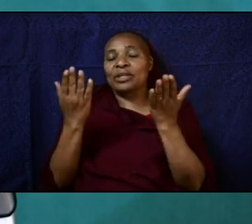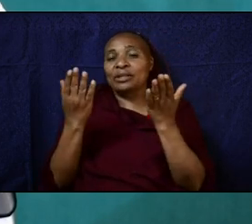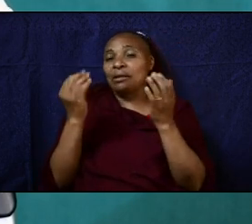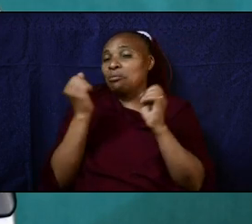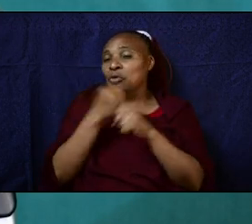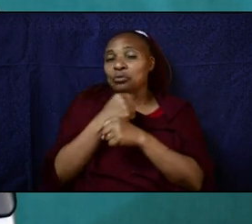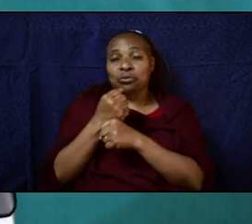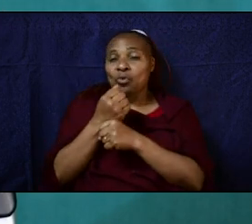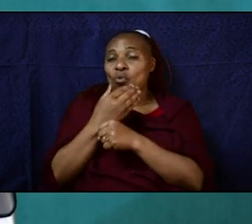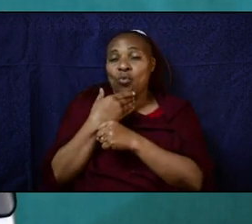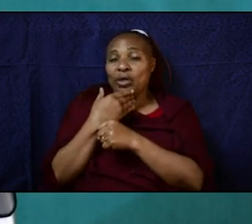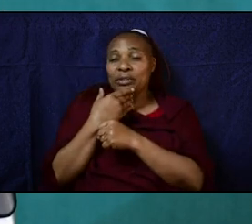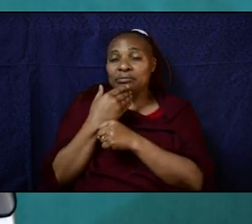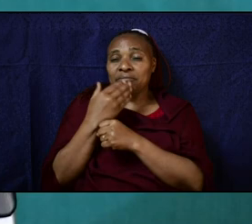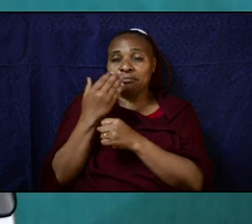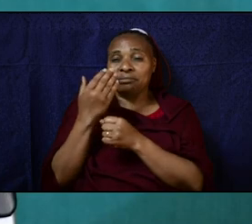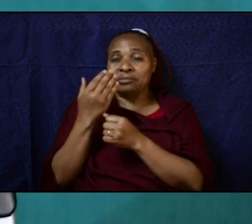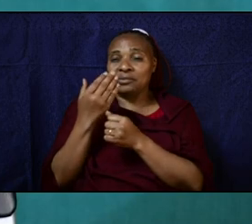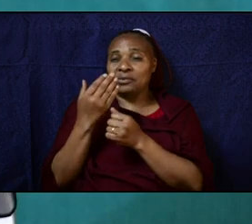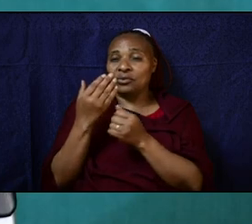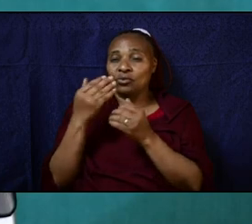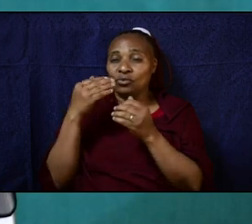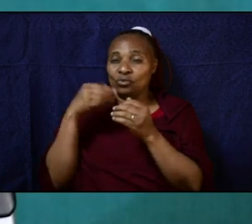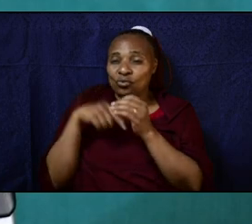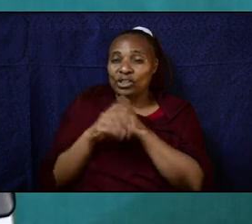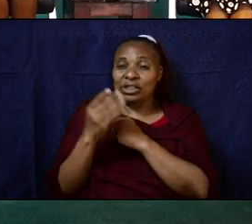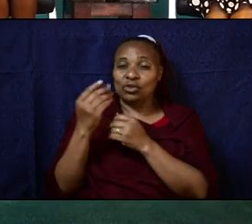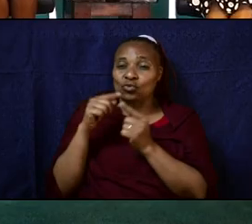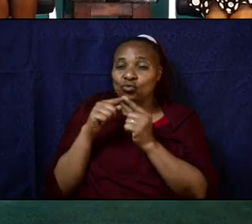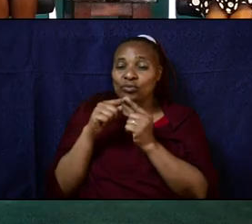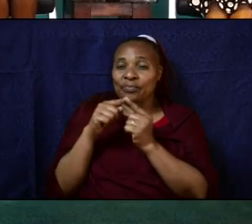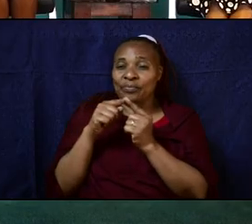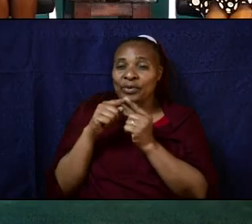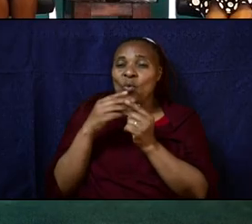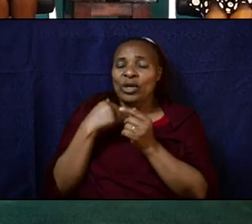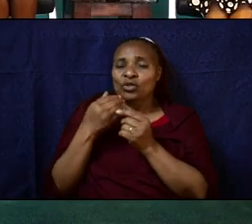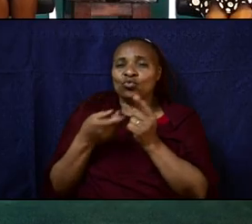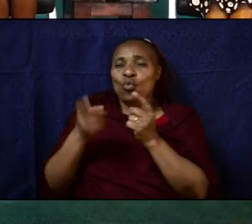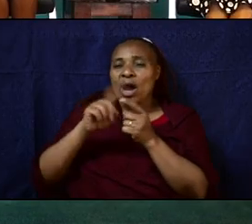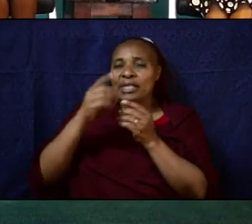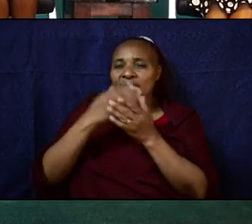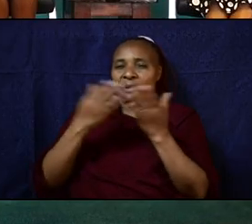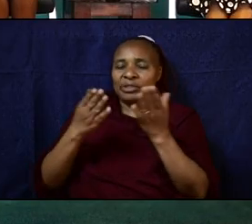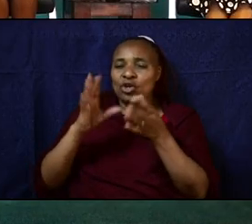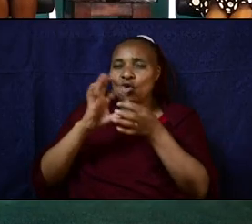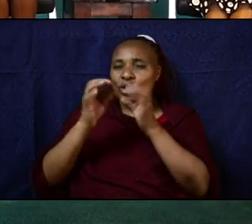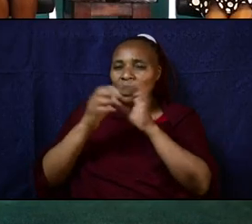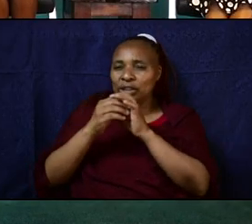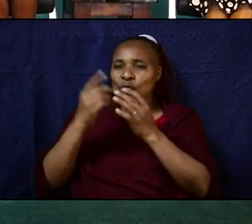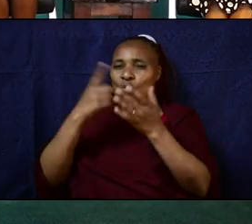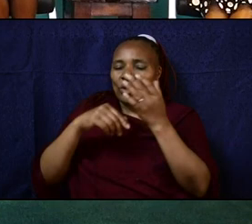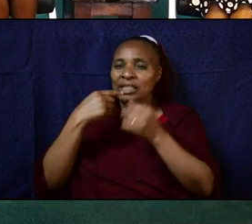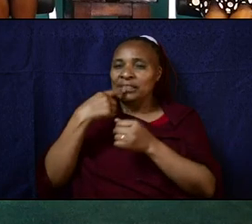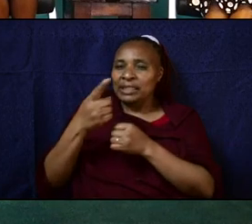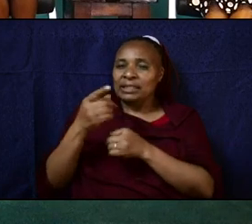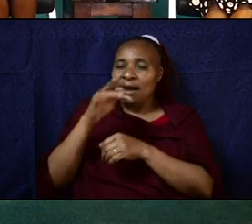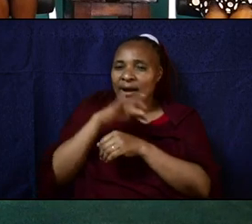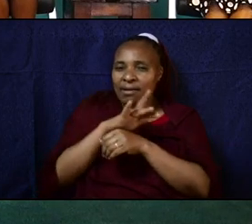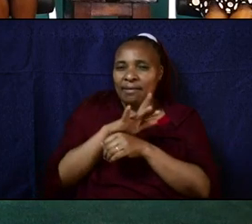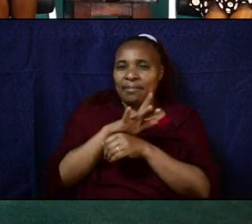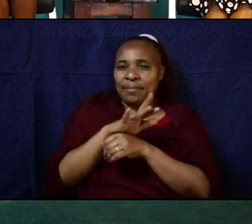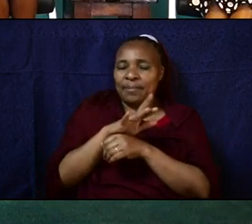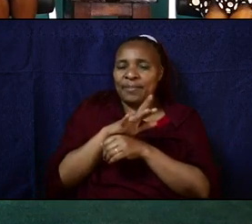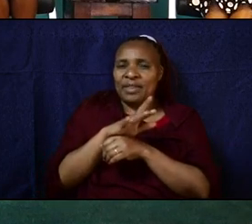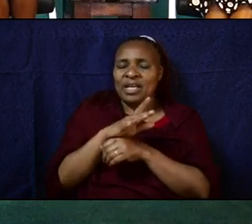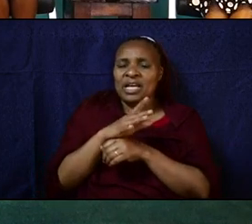want to. Amen. I like that. Before we close, yes. I'd like to add something connecting to what I said earlier.